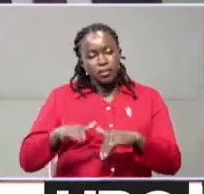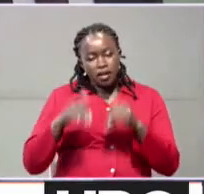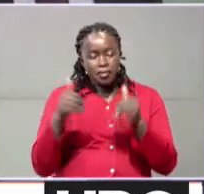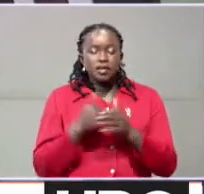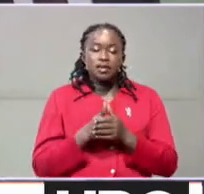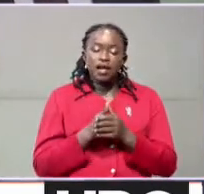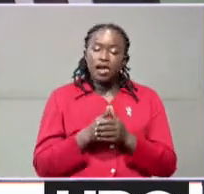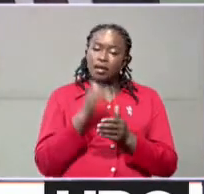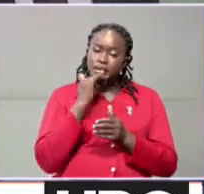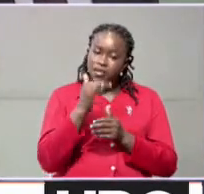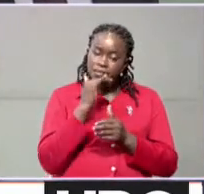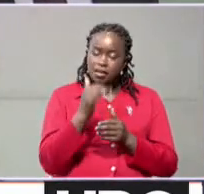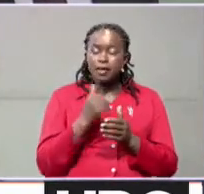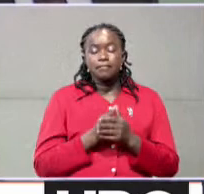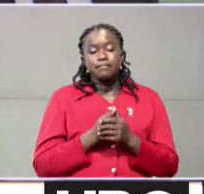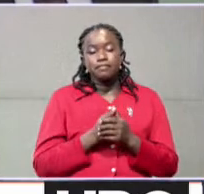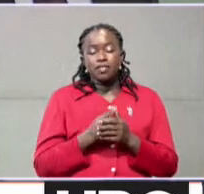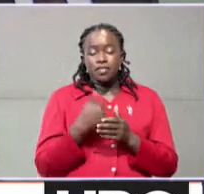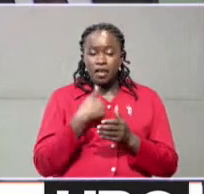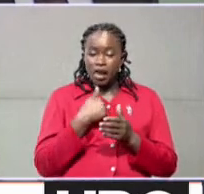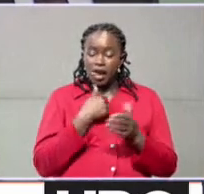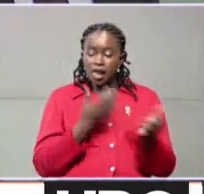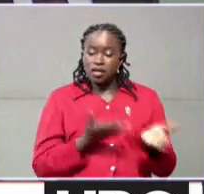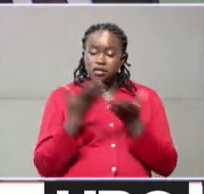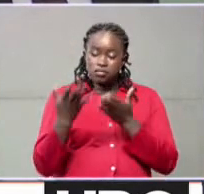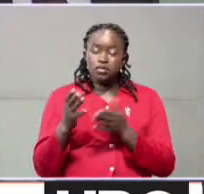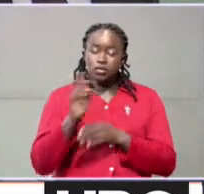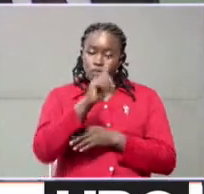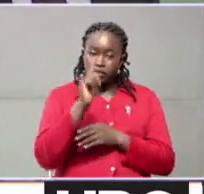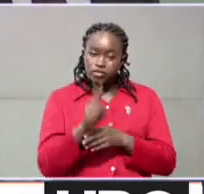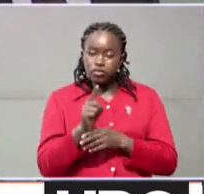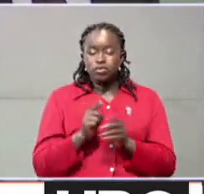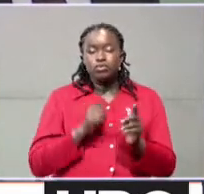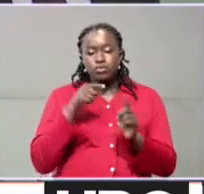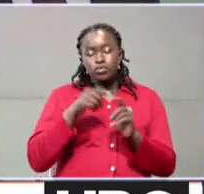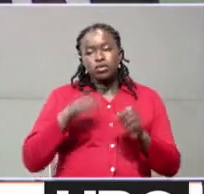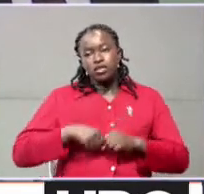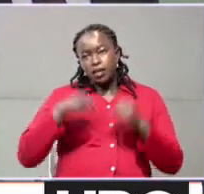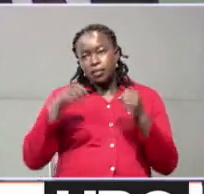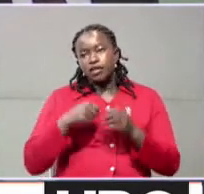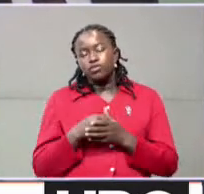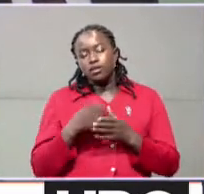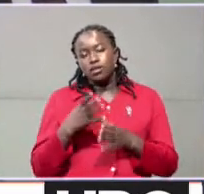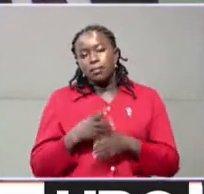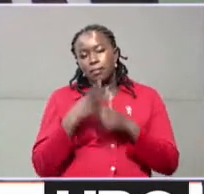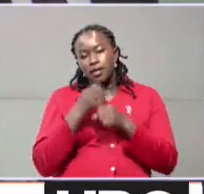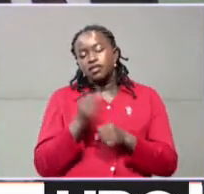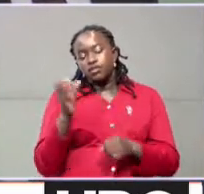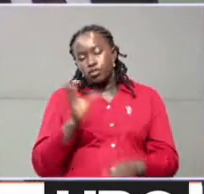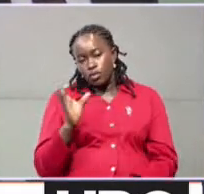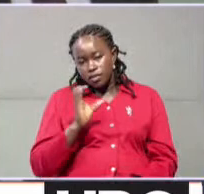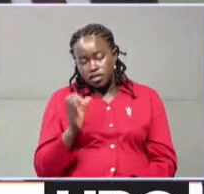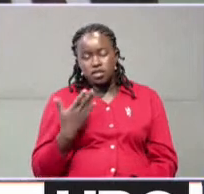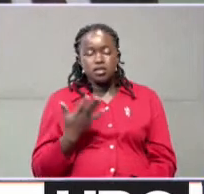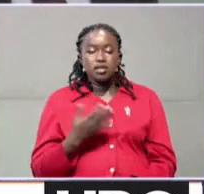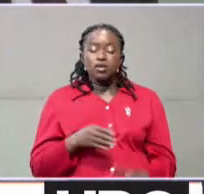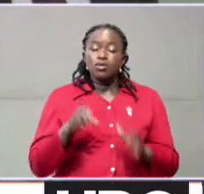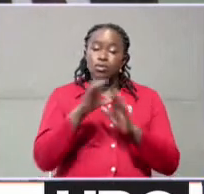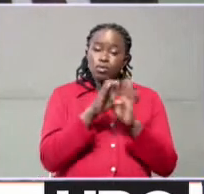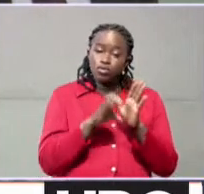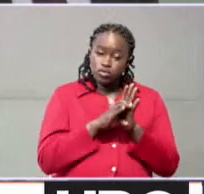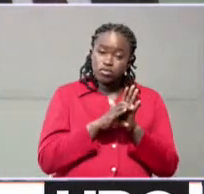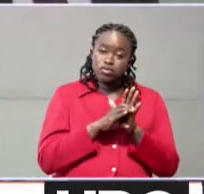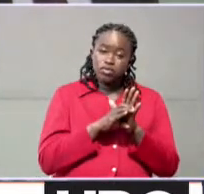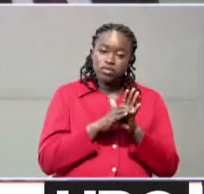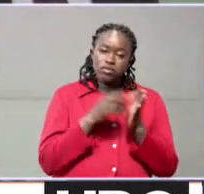mr speaker i raised this question the chairperson of the budget committee the constitution of the republic